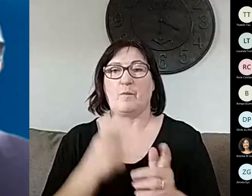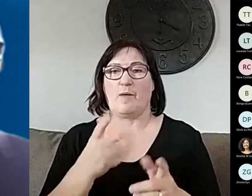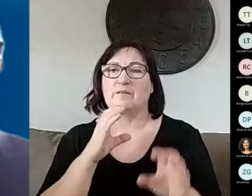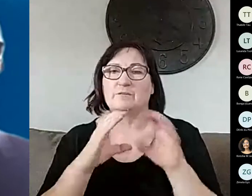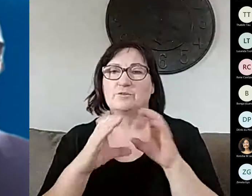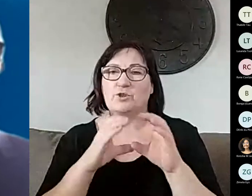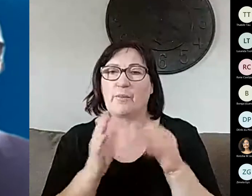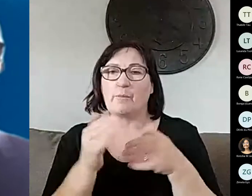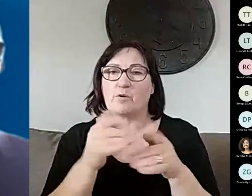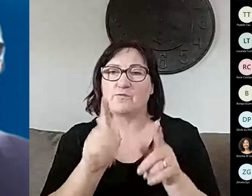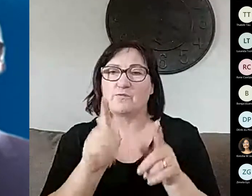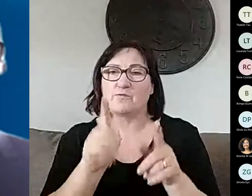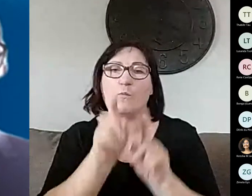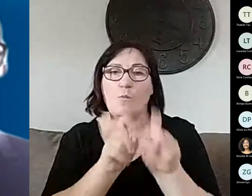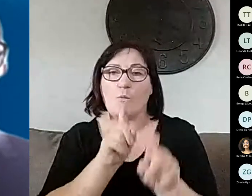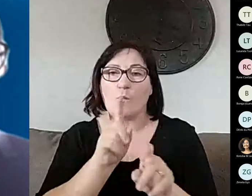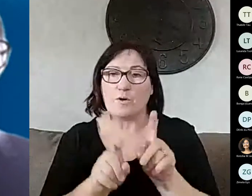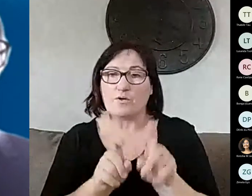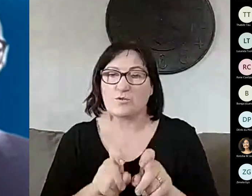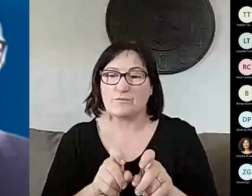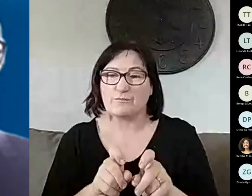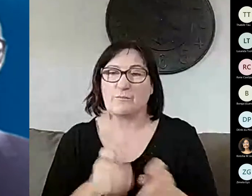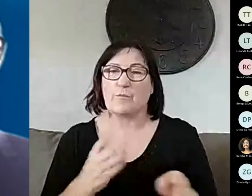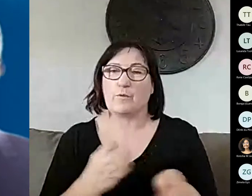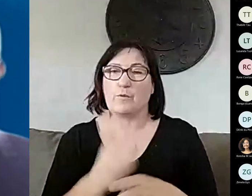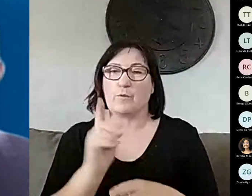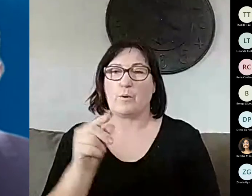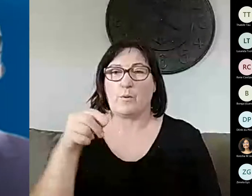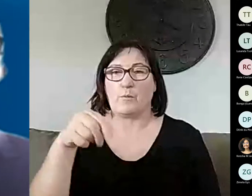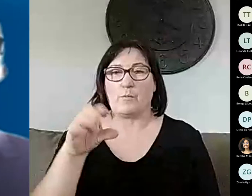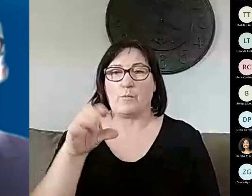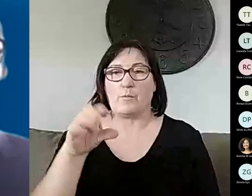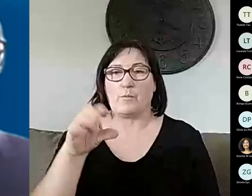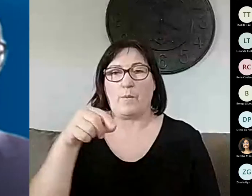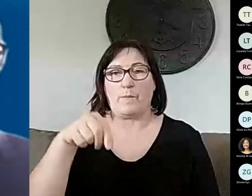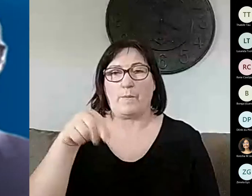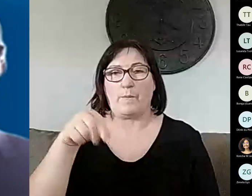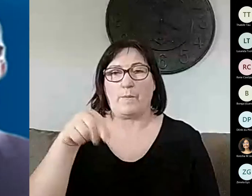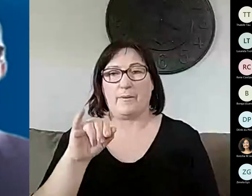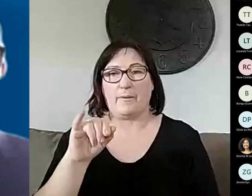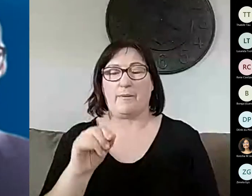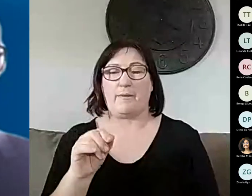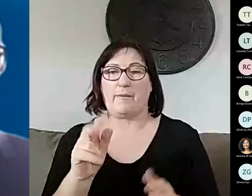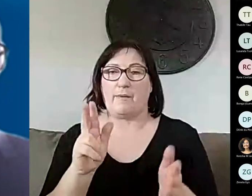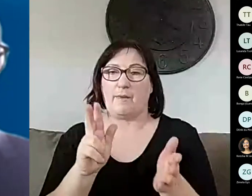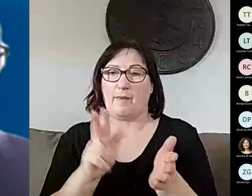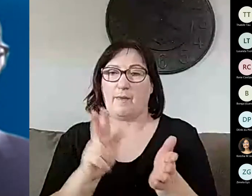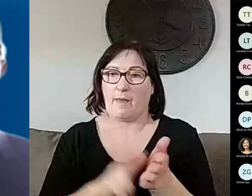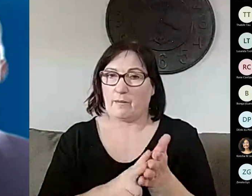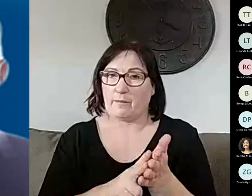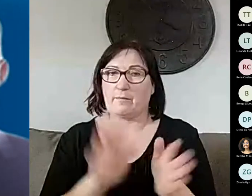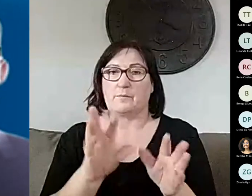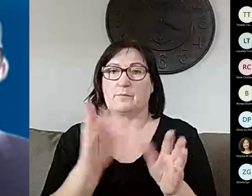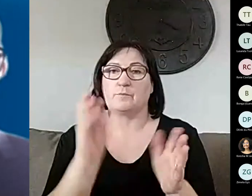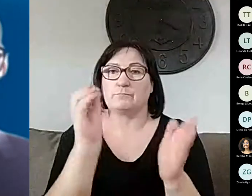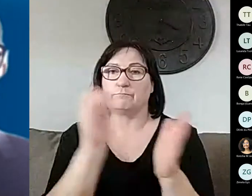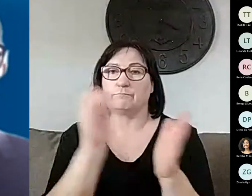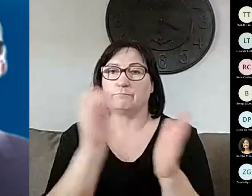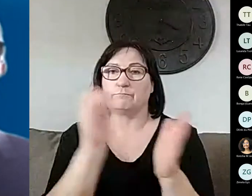Due to the POPI Act and other secrecy provisions, please do not post any personal information when asking a